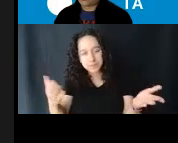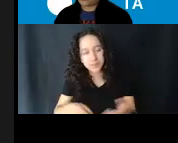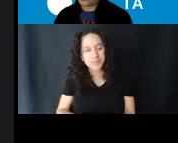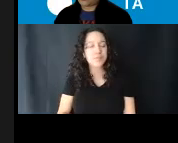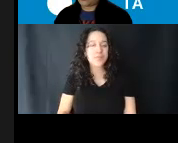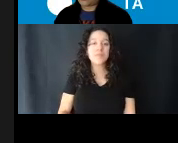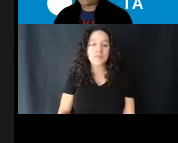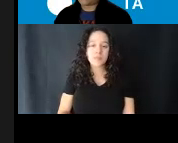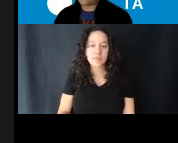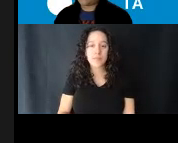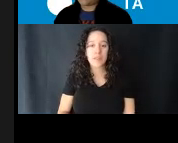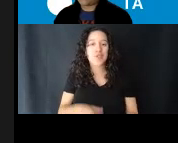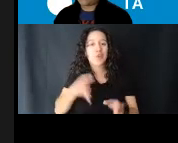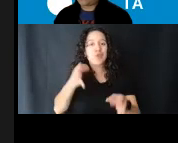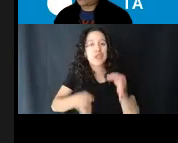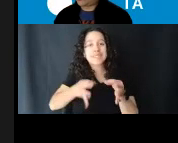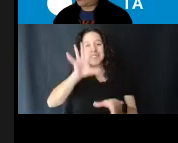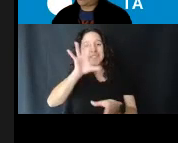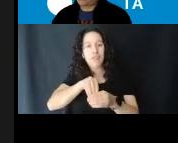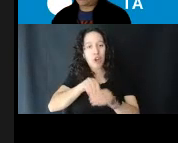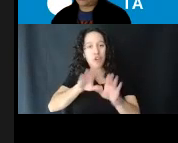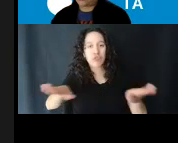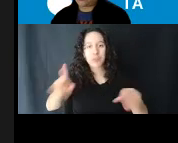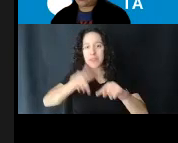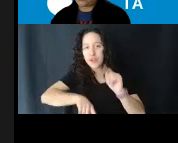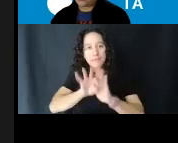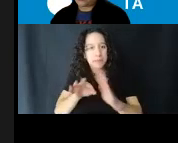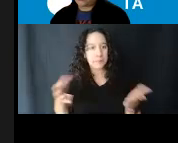find justice involved youth account of that.